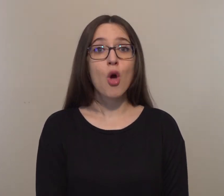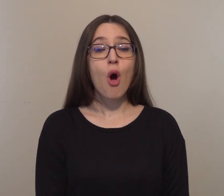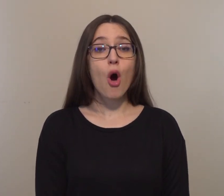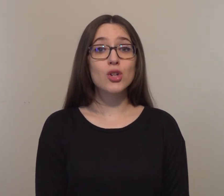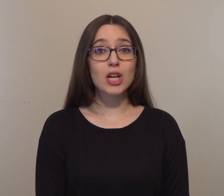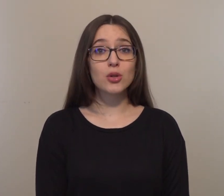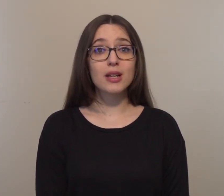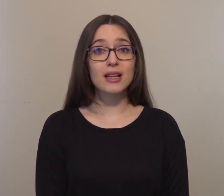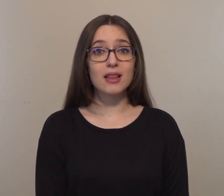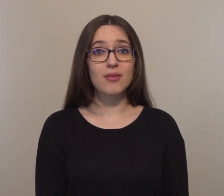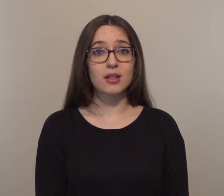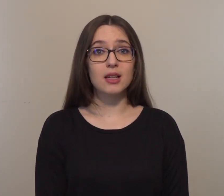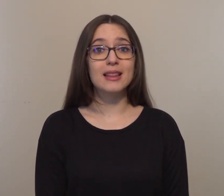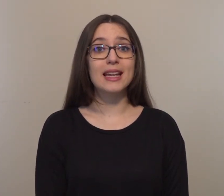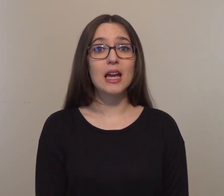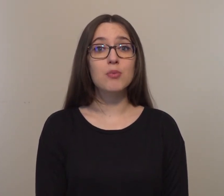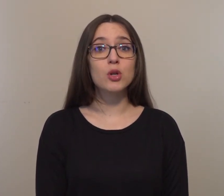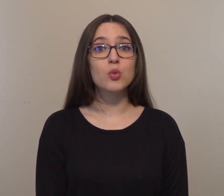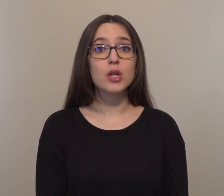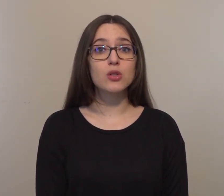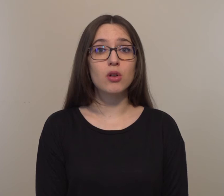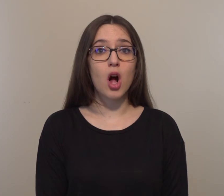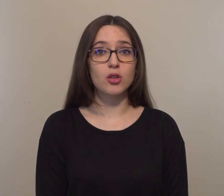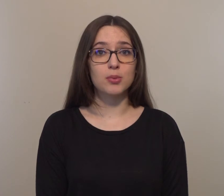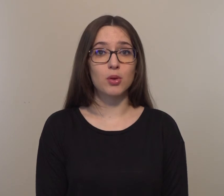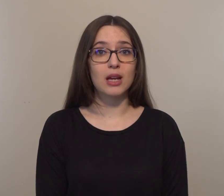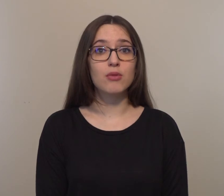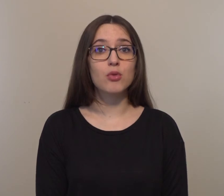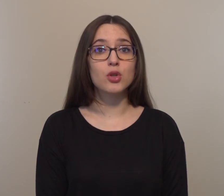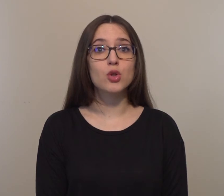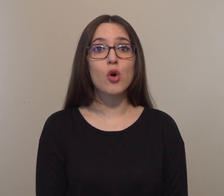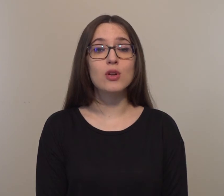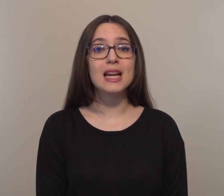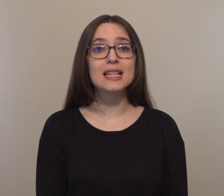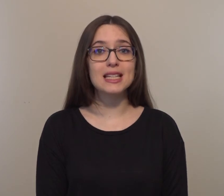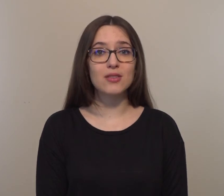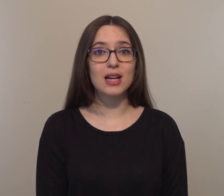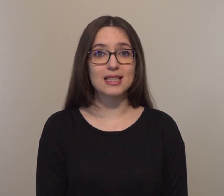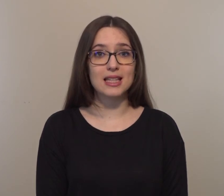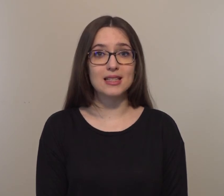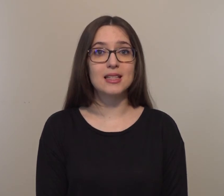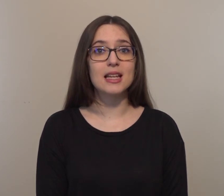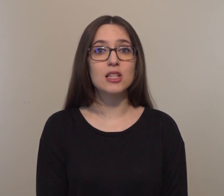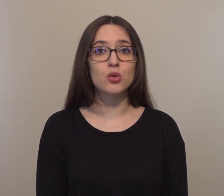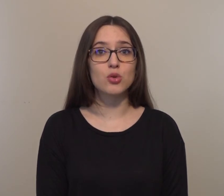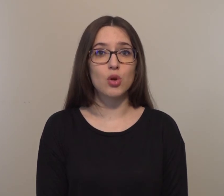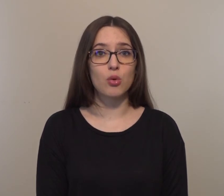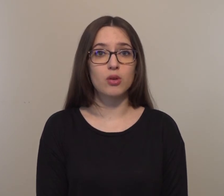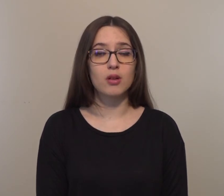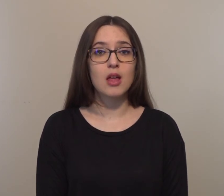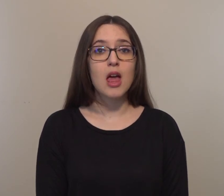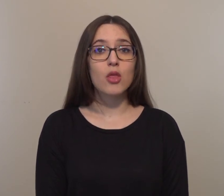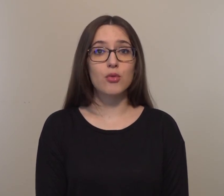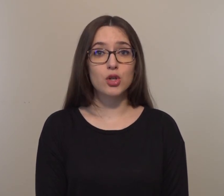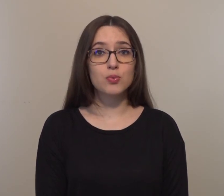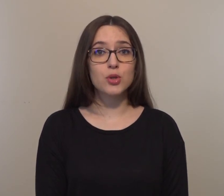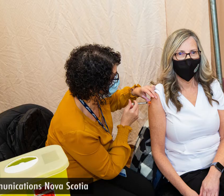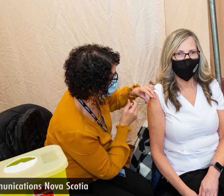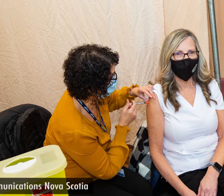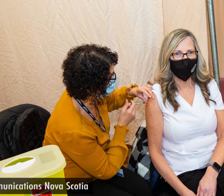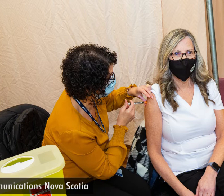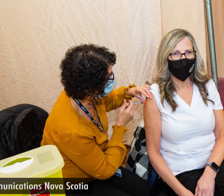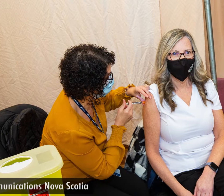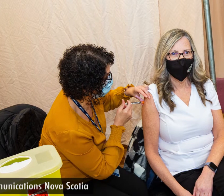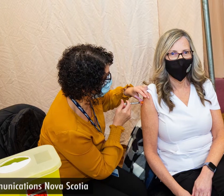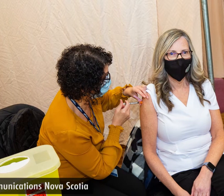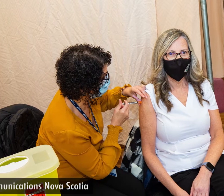response. On January 11, the Cape Breton Regional Hospital gave the first COVID-19 vaccines in the Eastern Zone. The first person